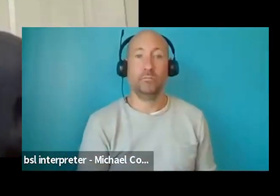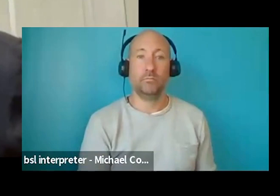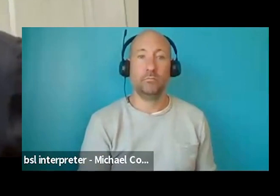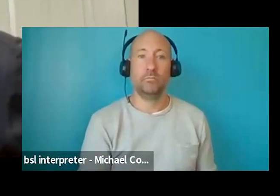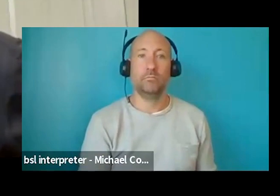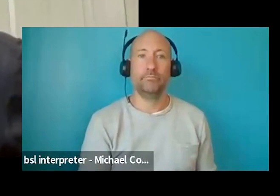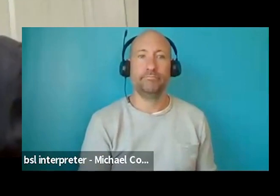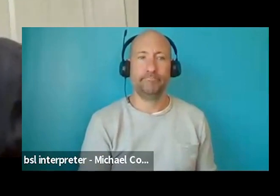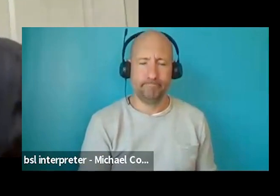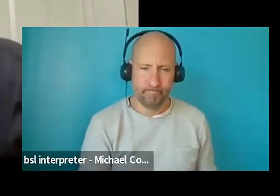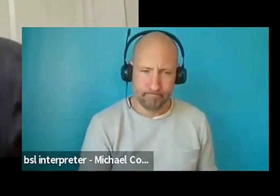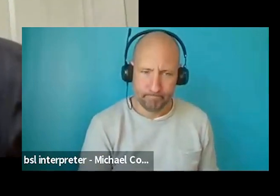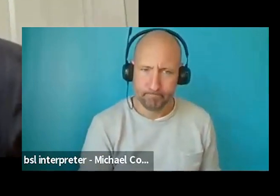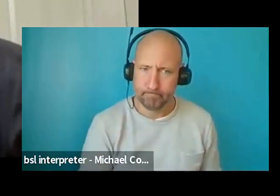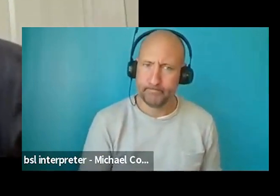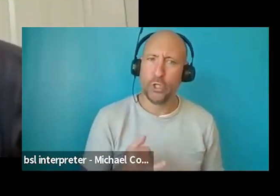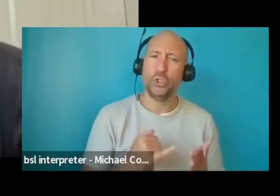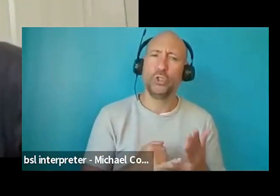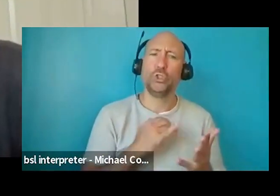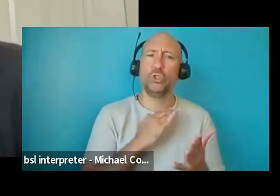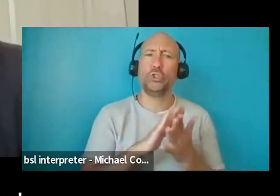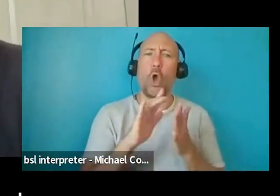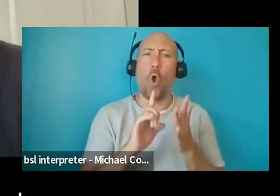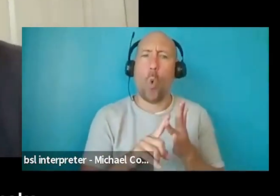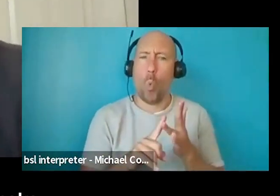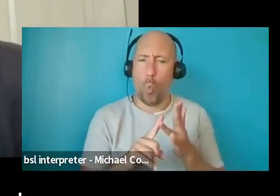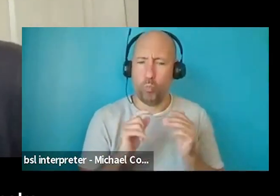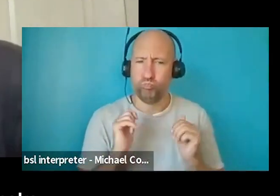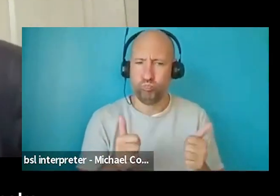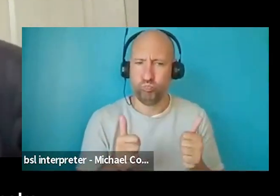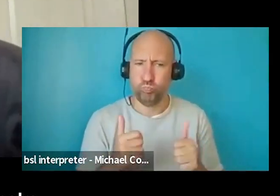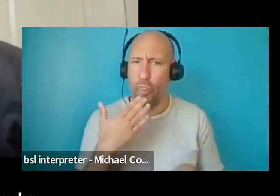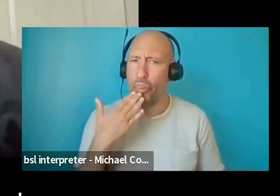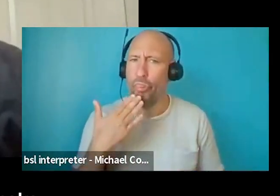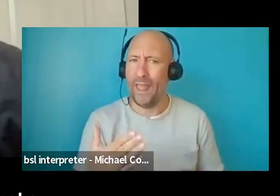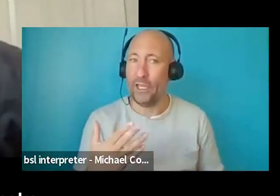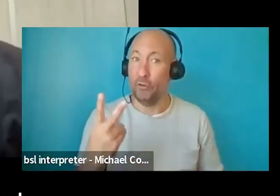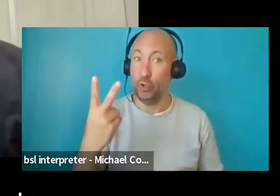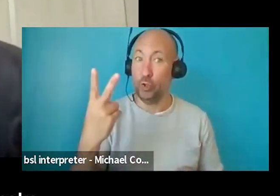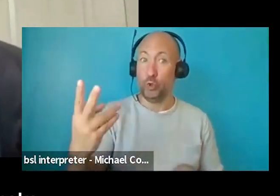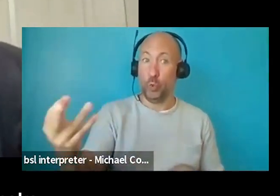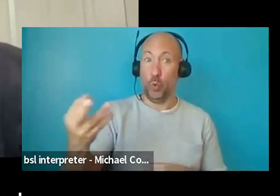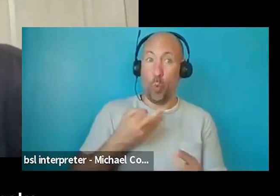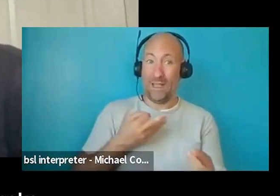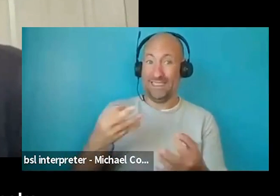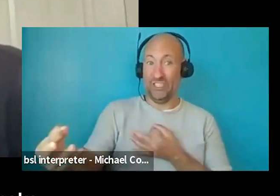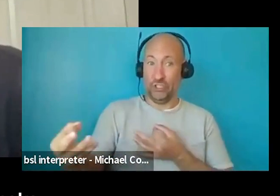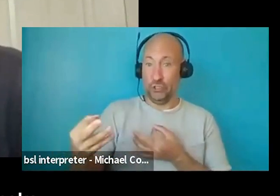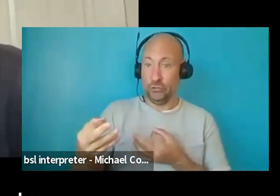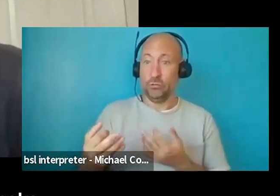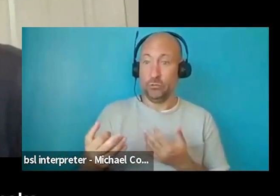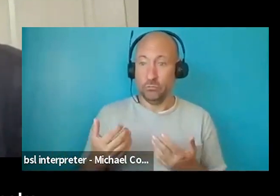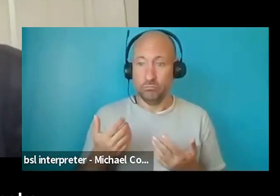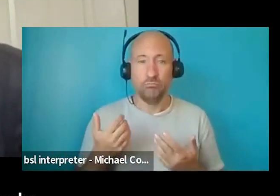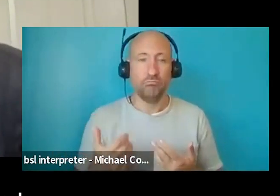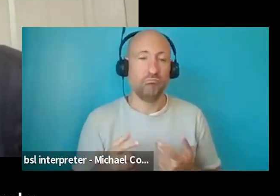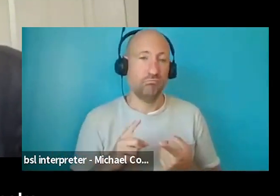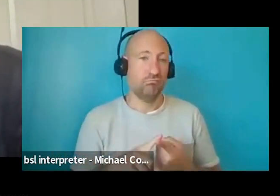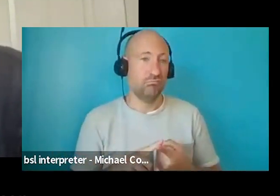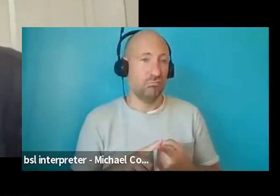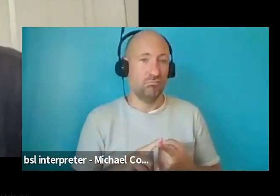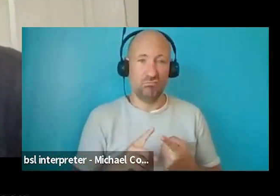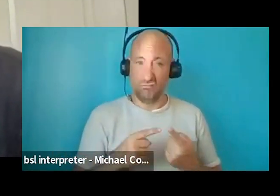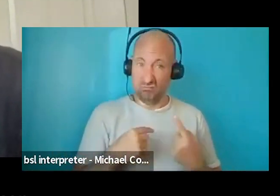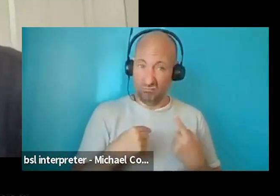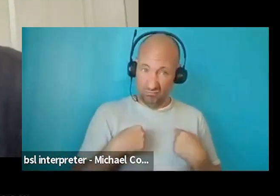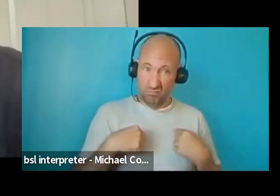Great, thank you. So we have two questions, so we'll crack on, and I'll perhaps make a start in answering some,